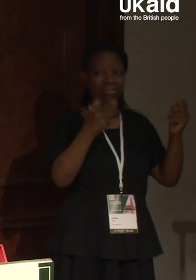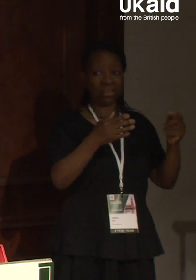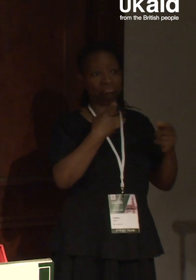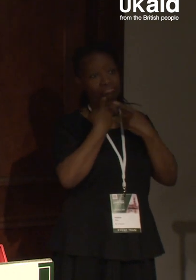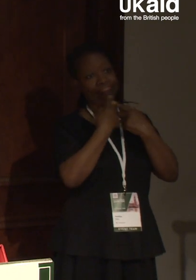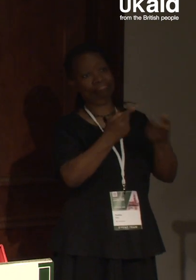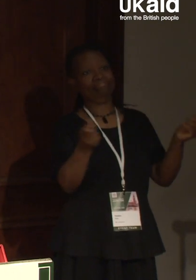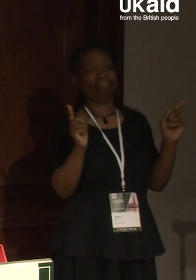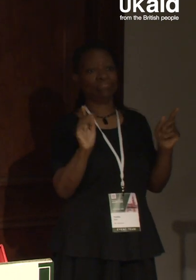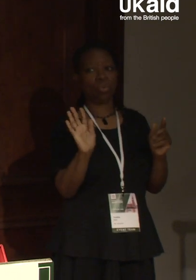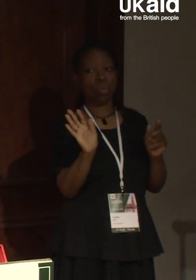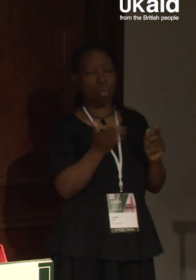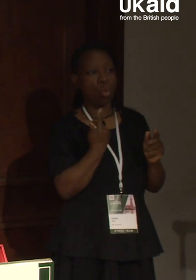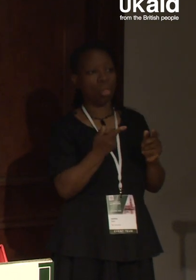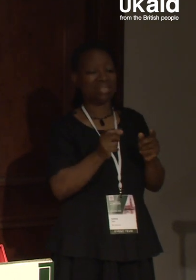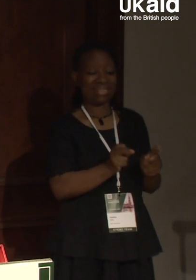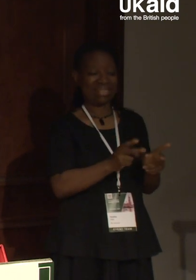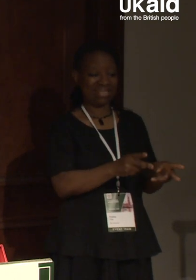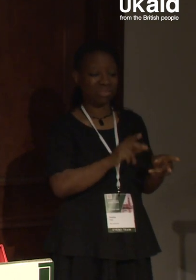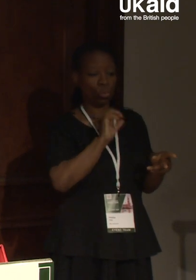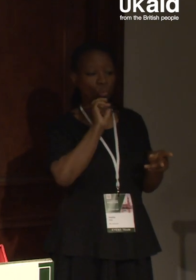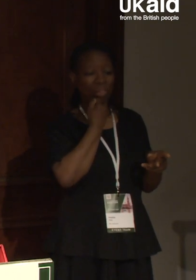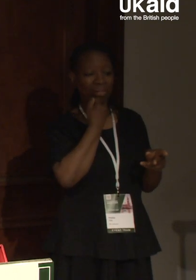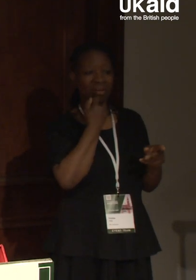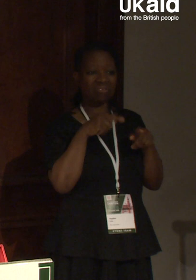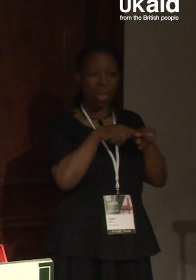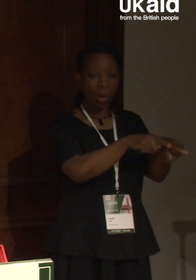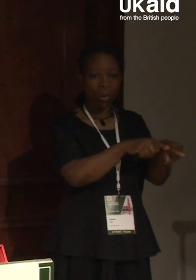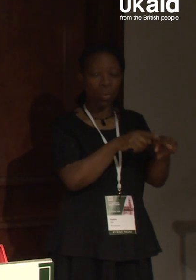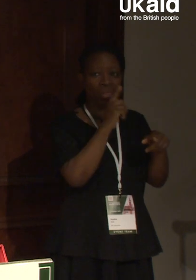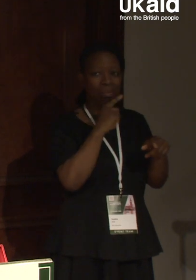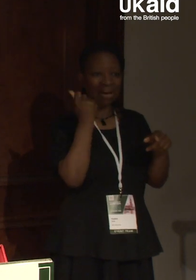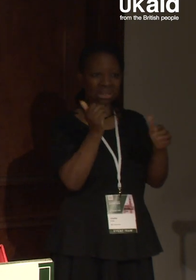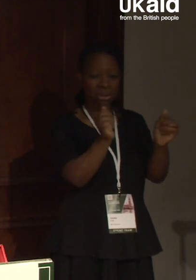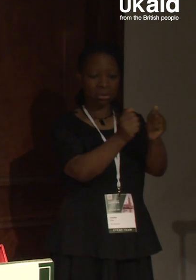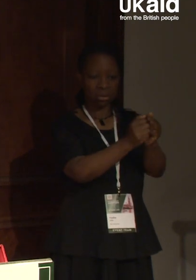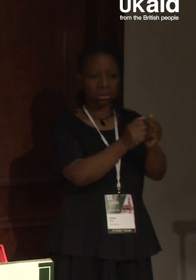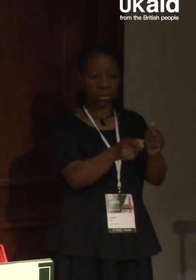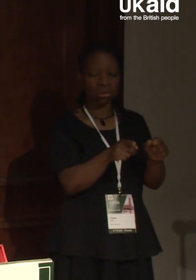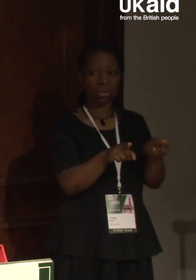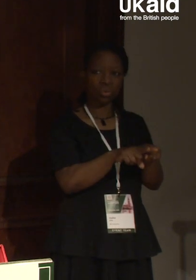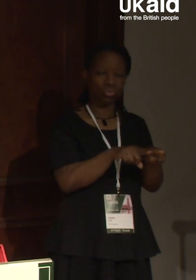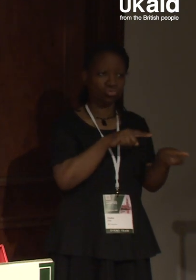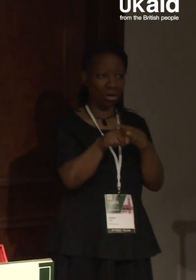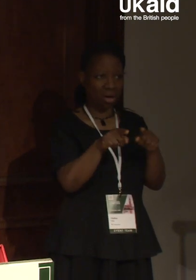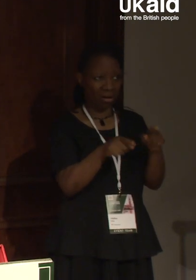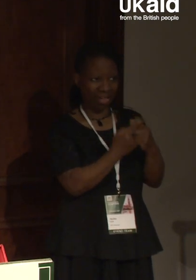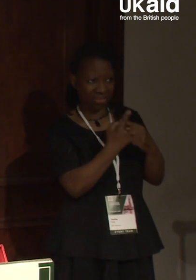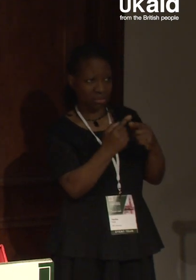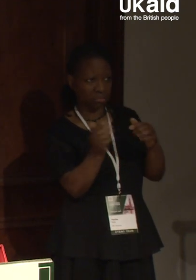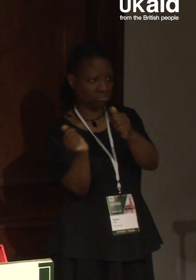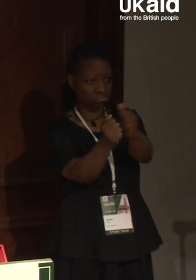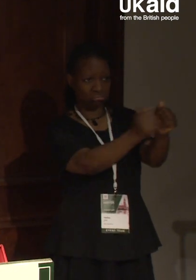assistance will be Paris compliant, and we will be pushing very hard to get other people to the same place. Of course, very, very proud